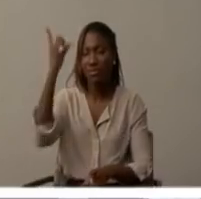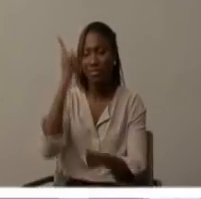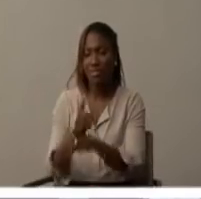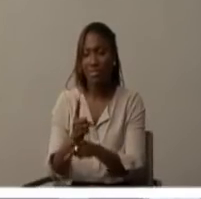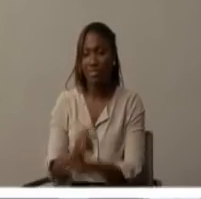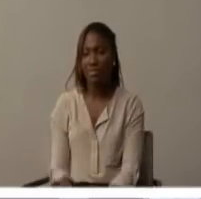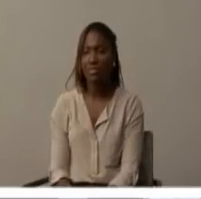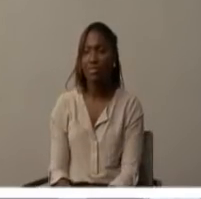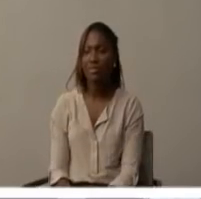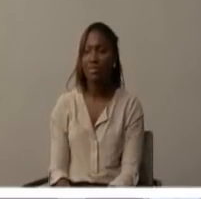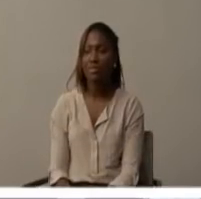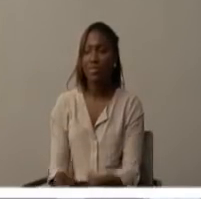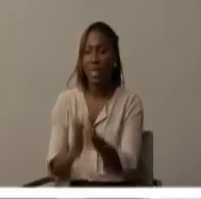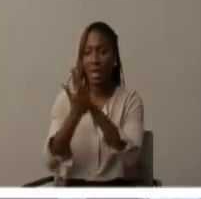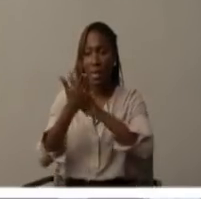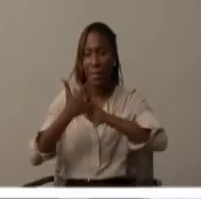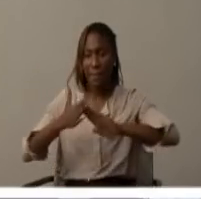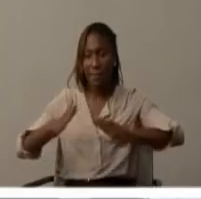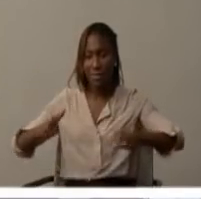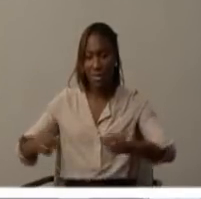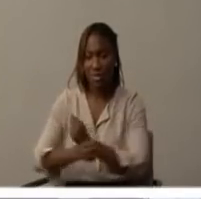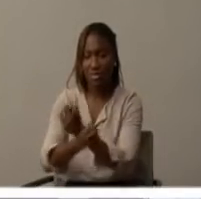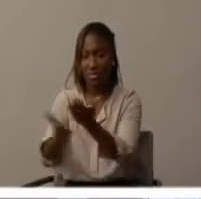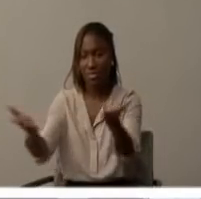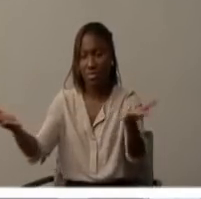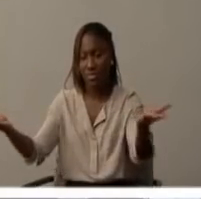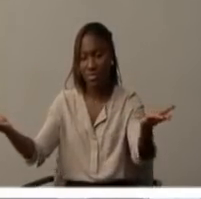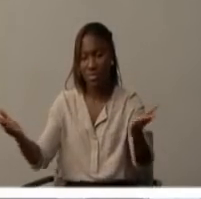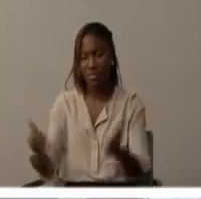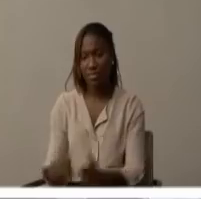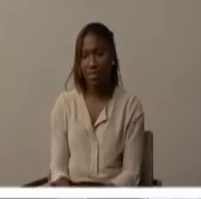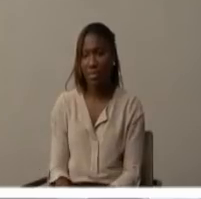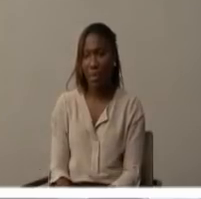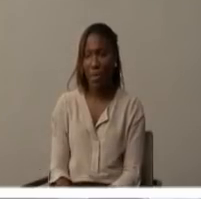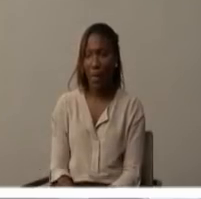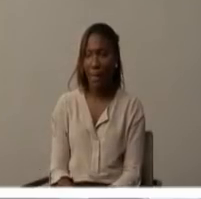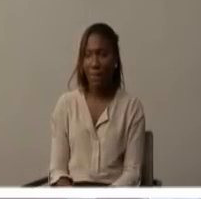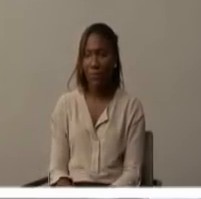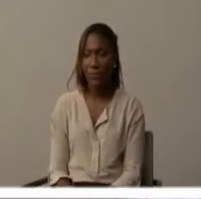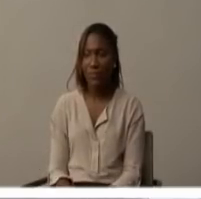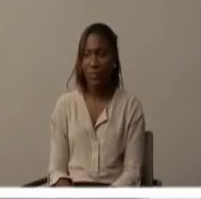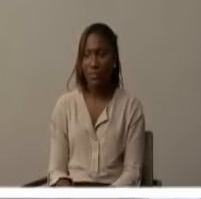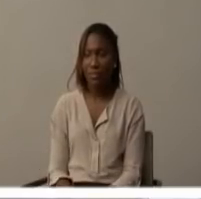Amen. The peace of the Lord Jesus be with you always. And with your spirit.